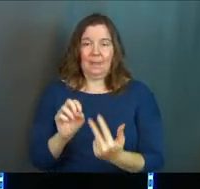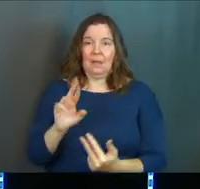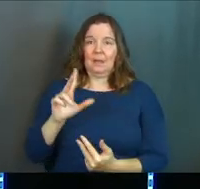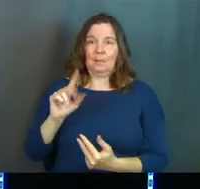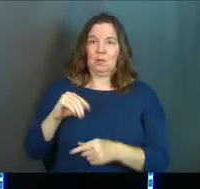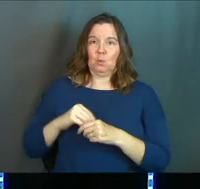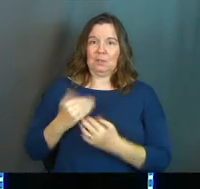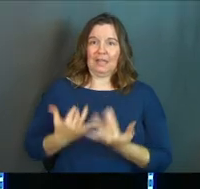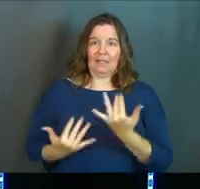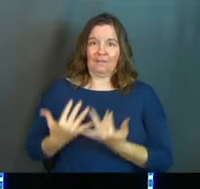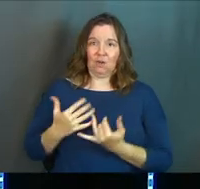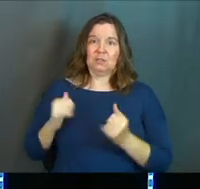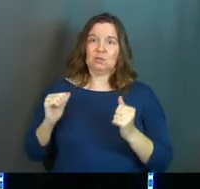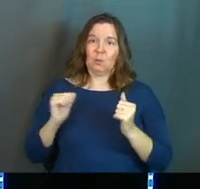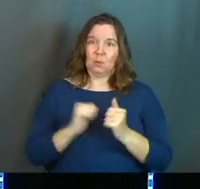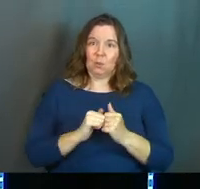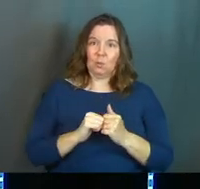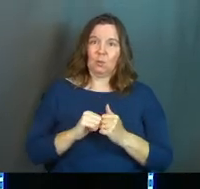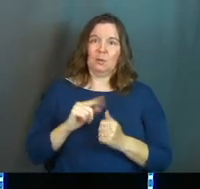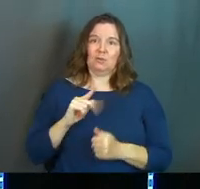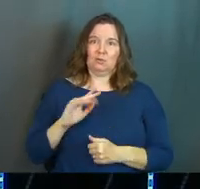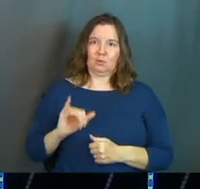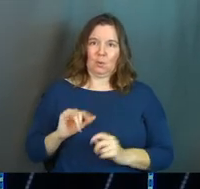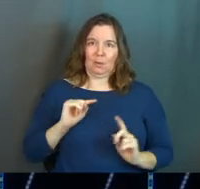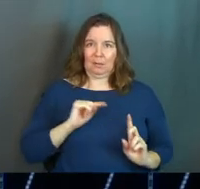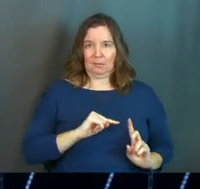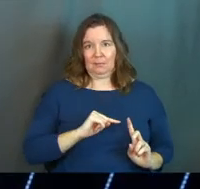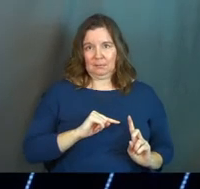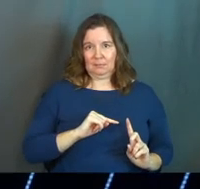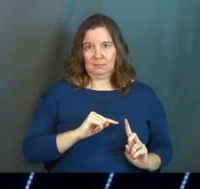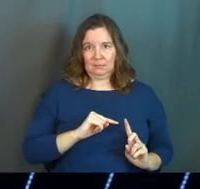Bridget was in the furnace with him.